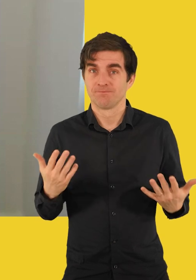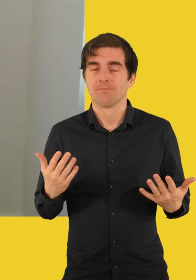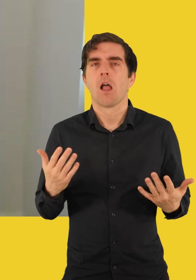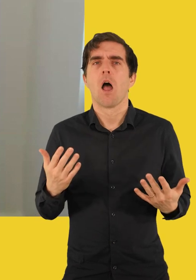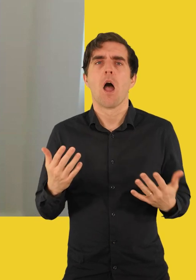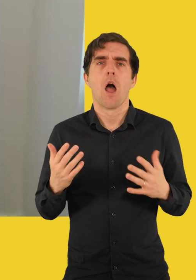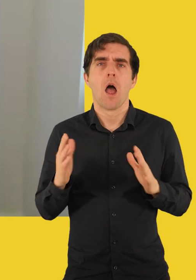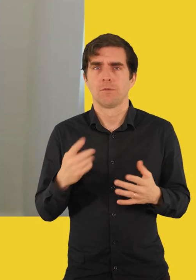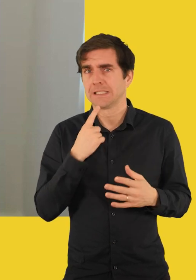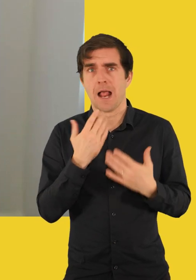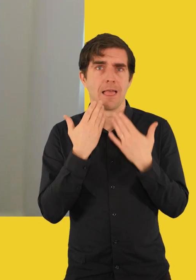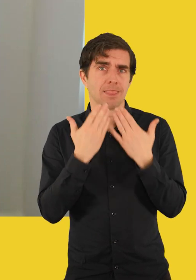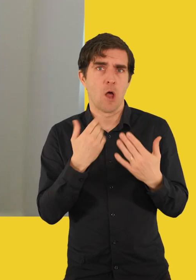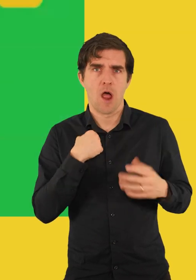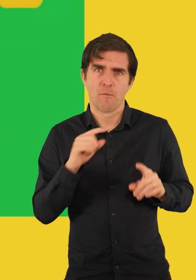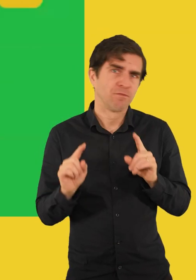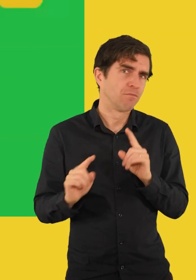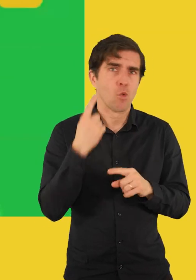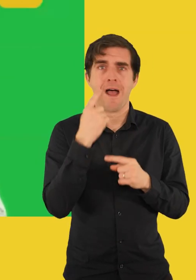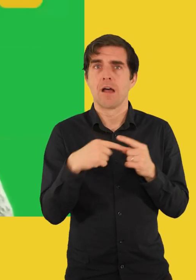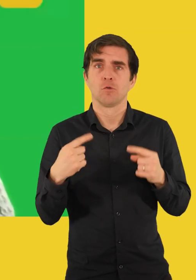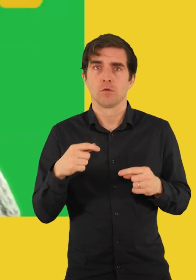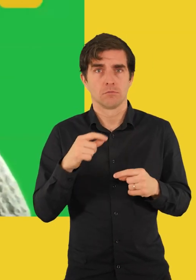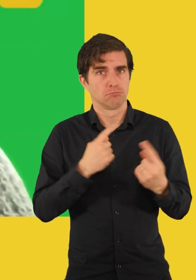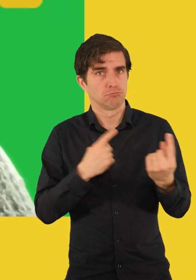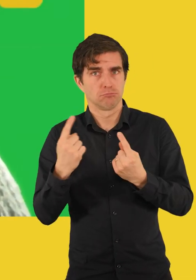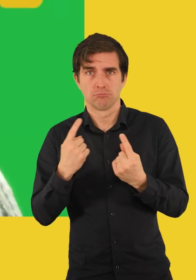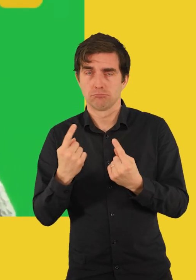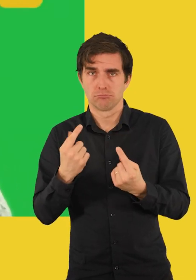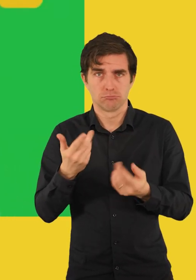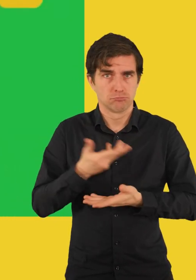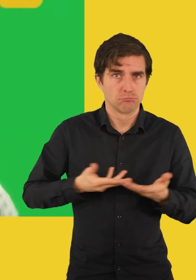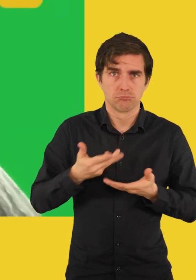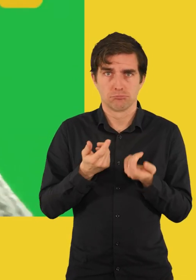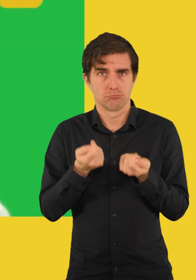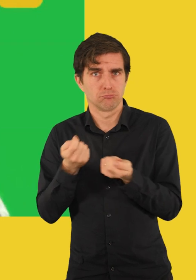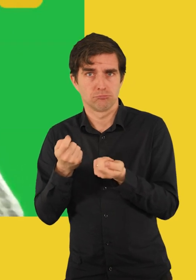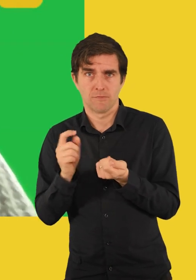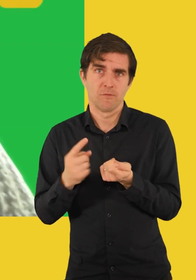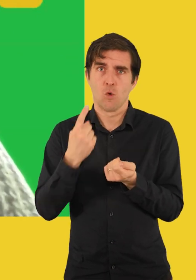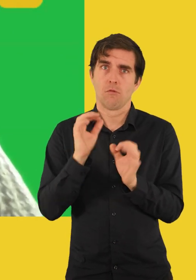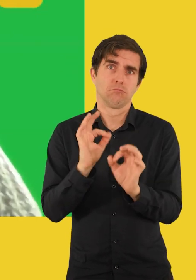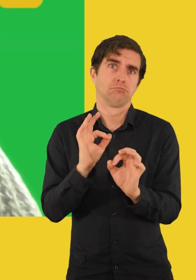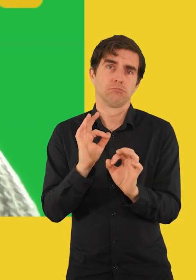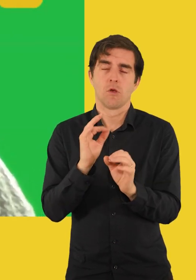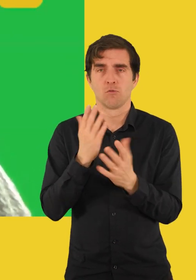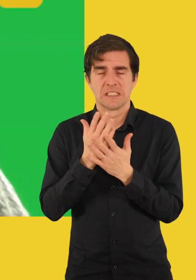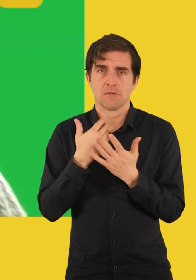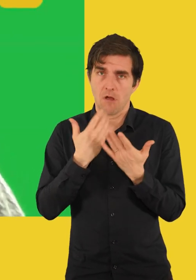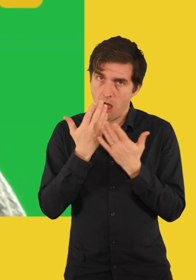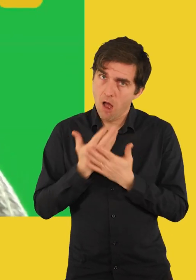for hosting our first ever in-person gathering of local governments working with Doughnut Economics that we had this year. It